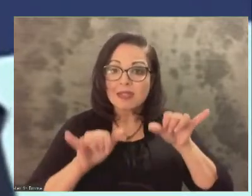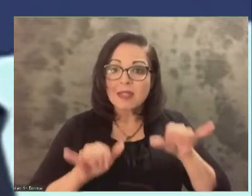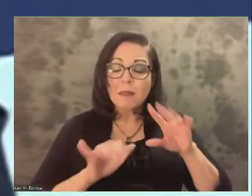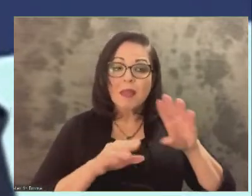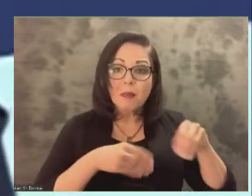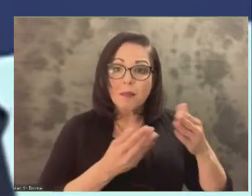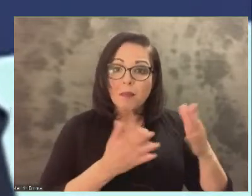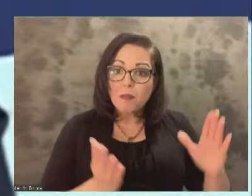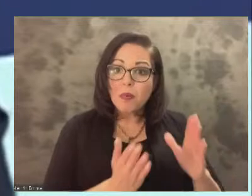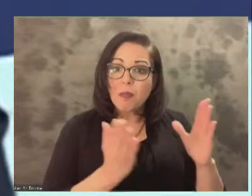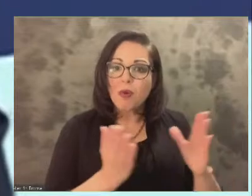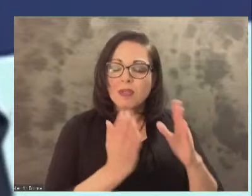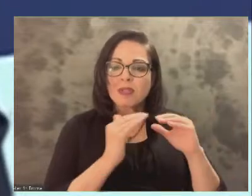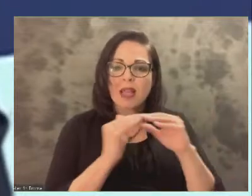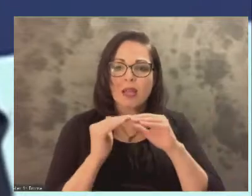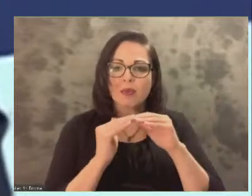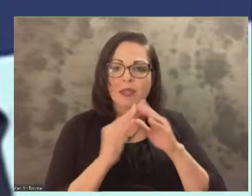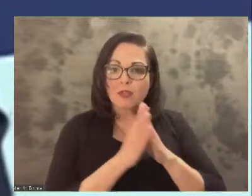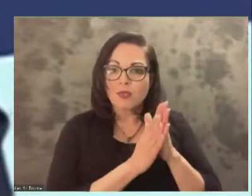equity-driven decision-making.